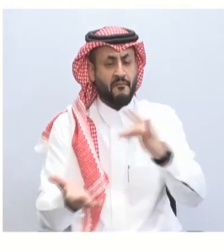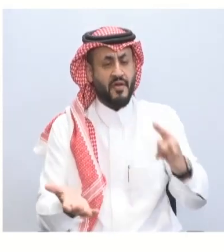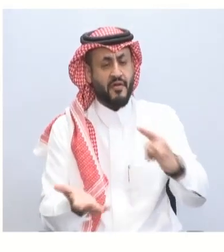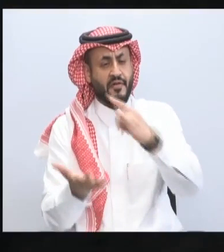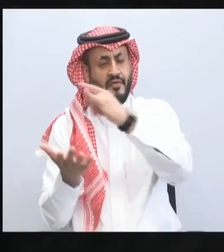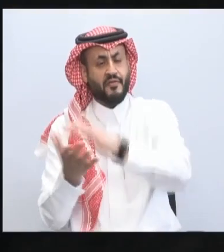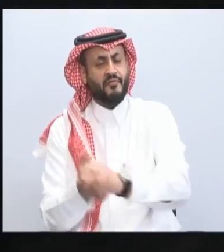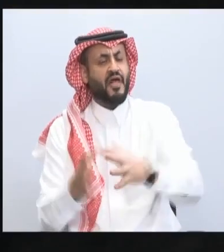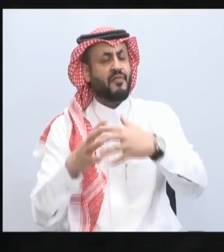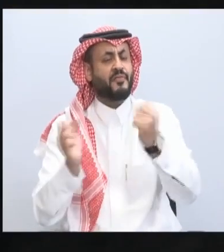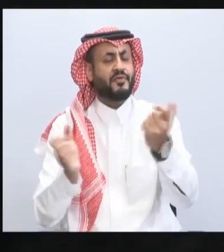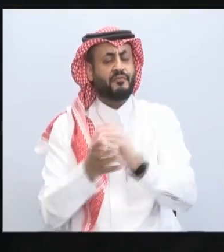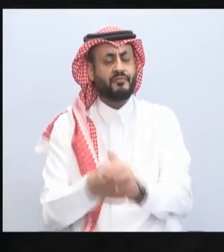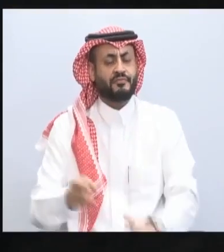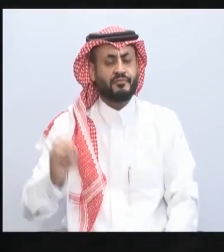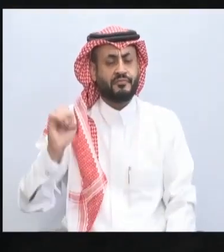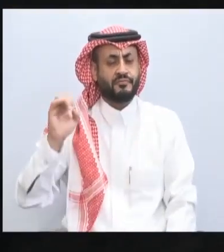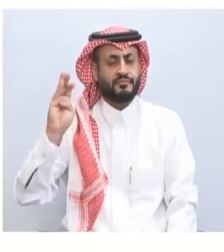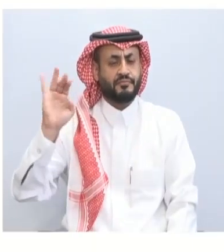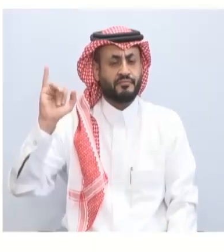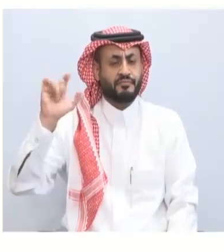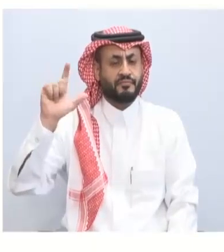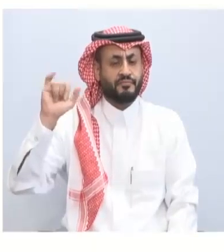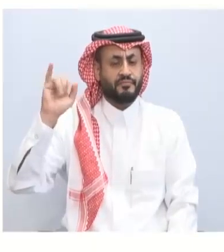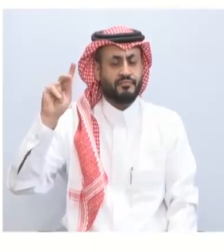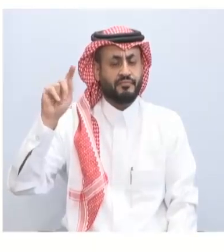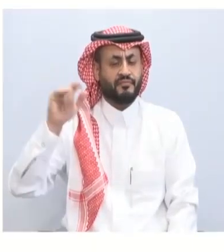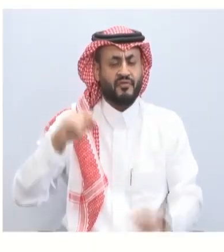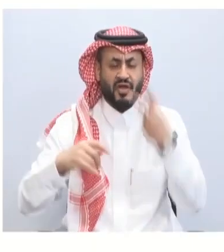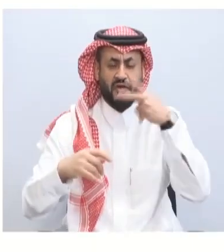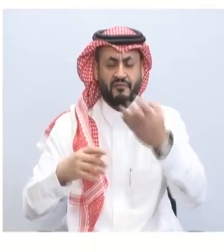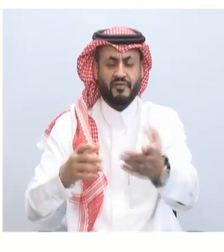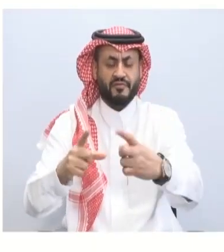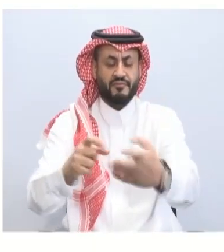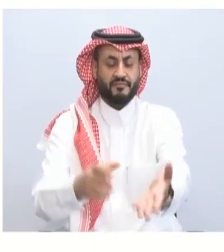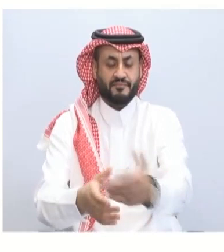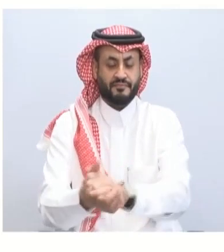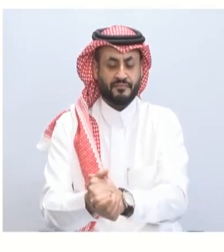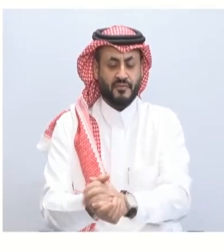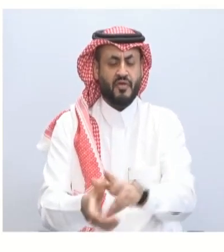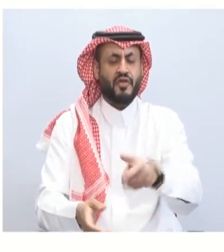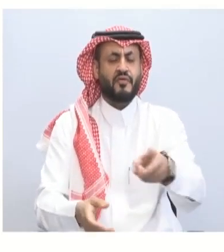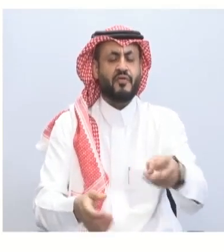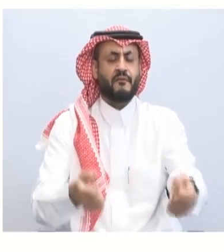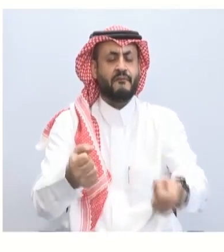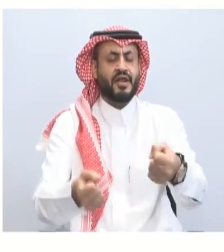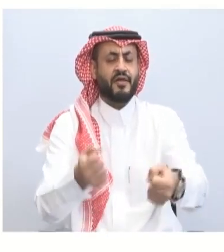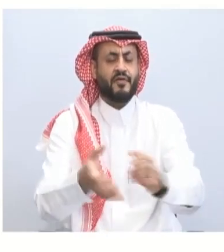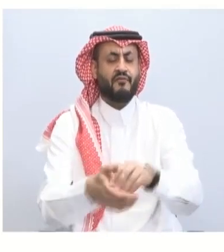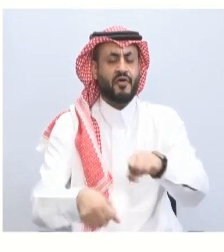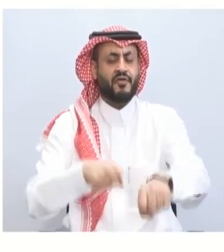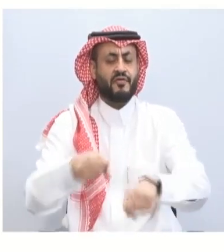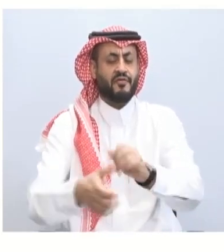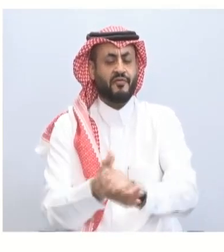of mobility? Mobility here, I'm going to give you a hint from this picture. Now you can see that there are different cars or bicycles